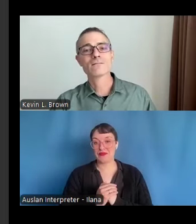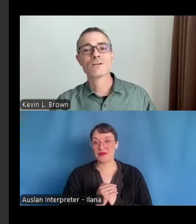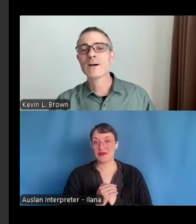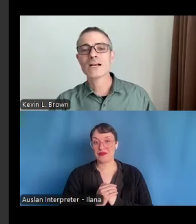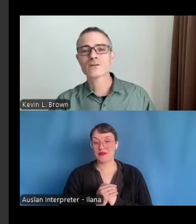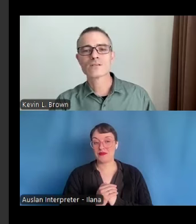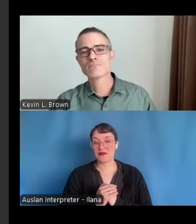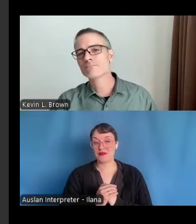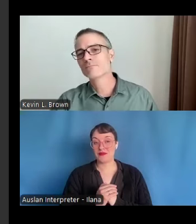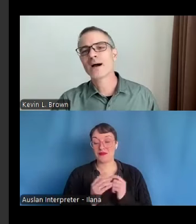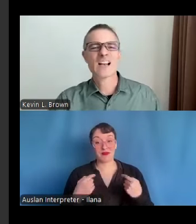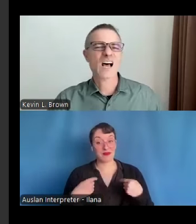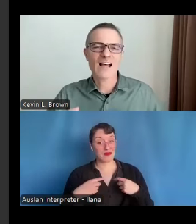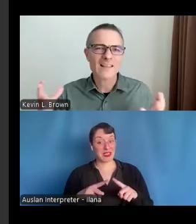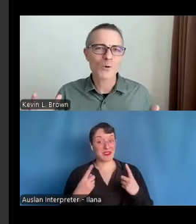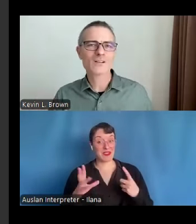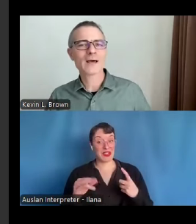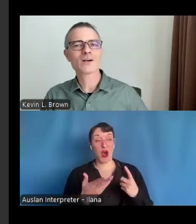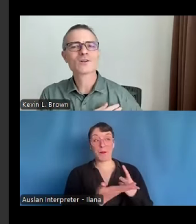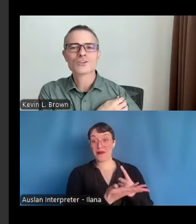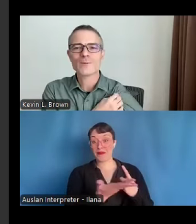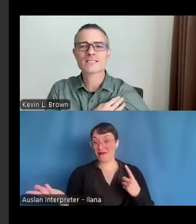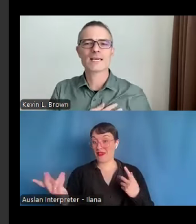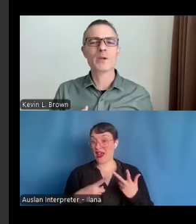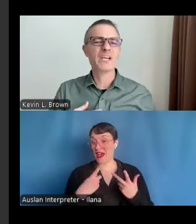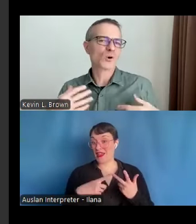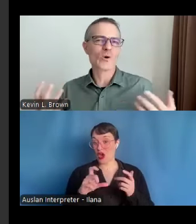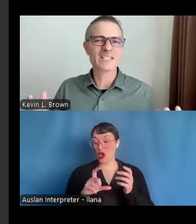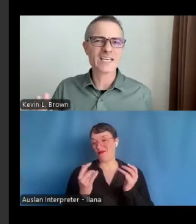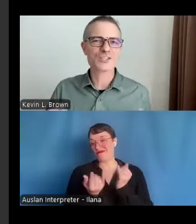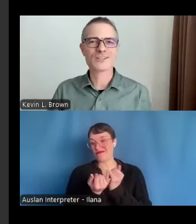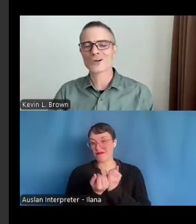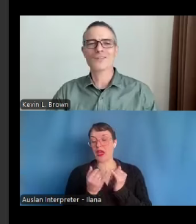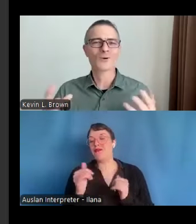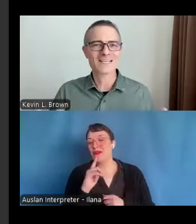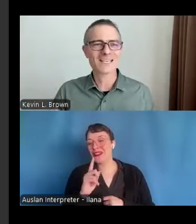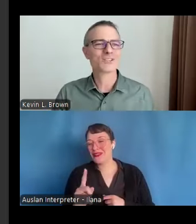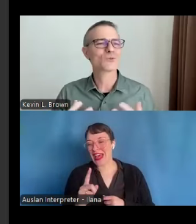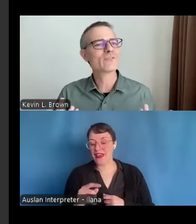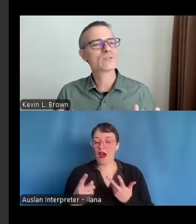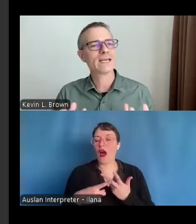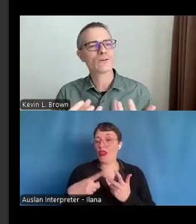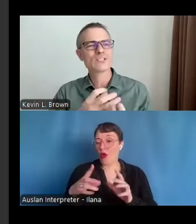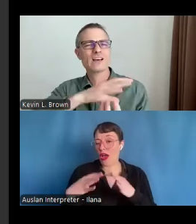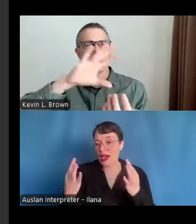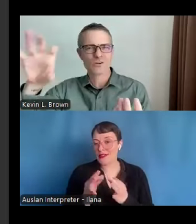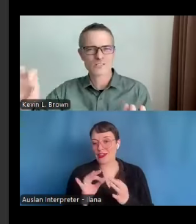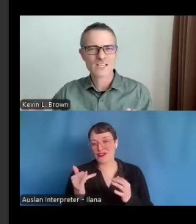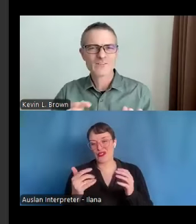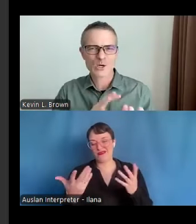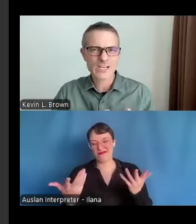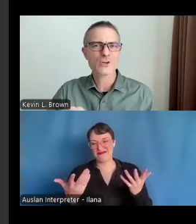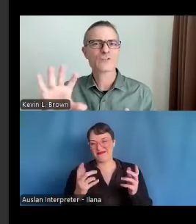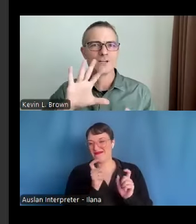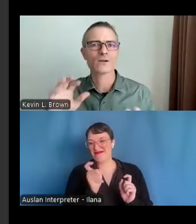Unlike competitors, you might not like that word competitors, so you might say peer organizations or other organizations, whatever you say here. These are the others